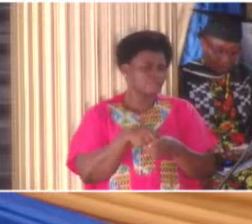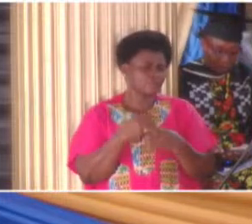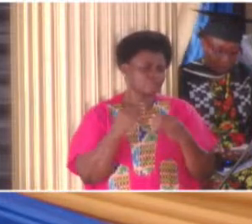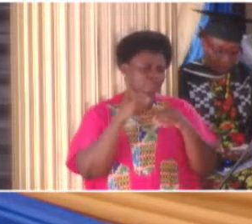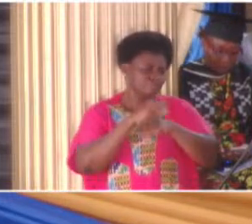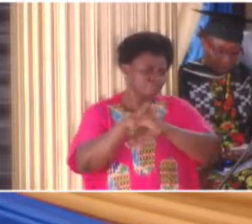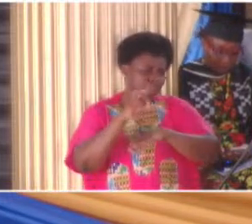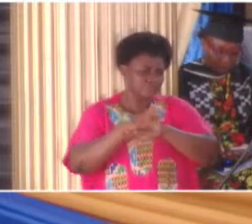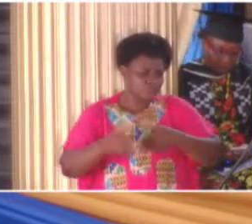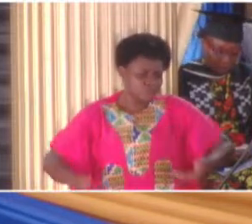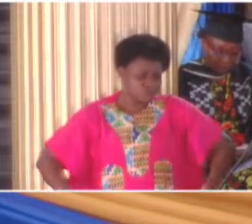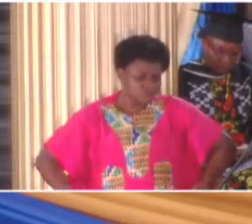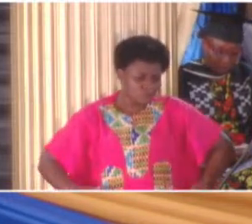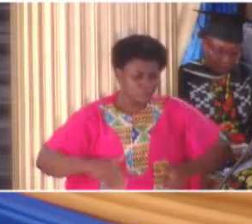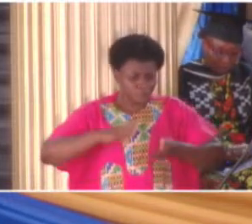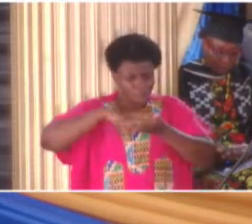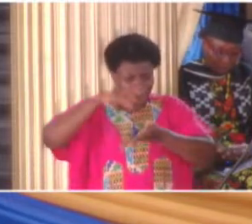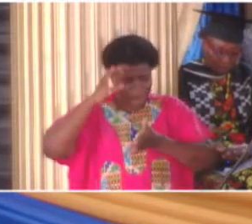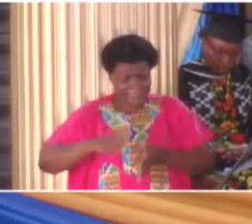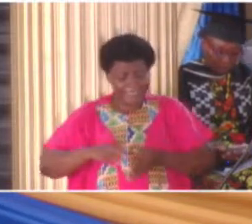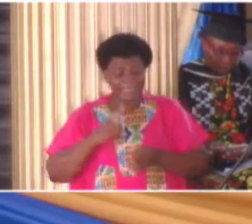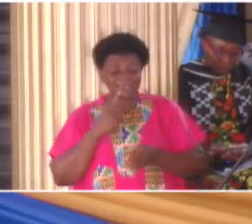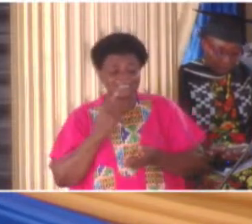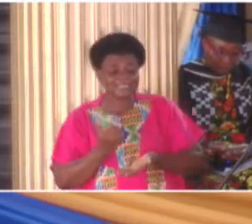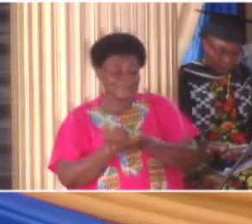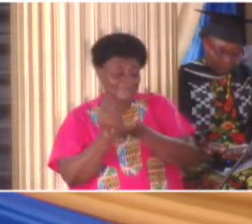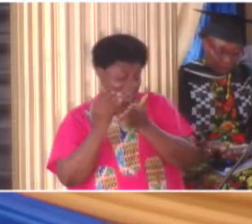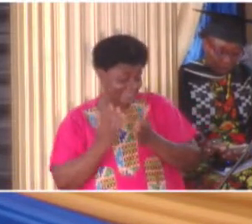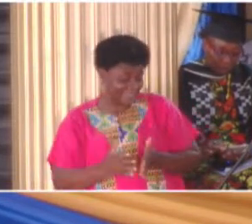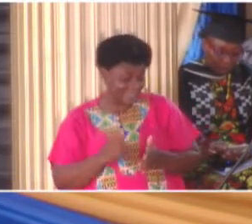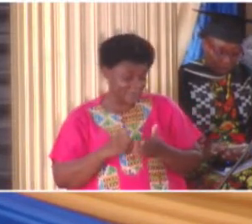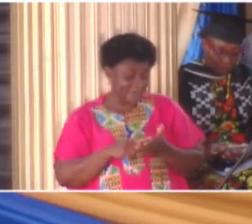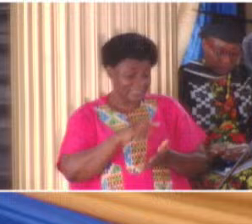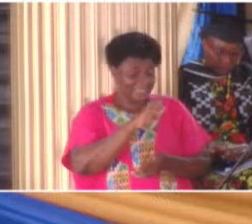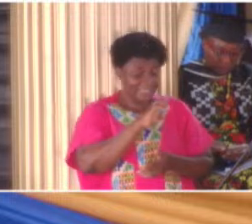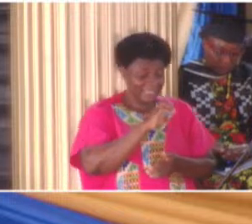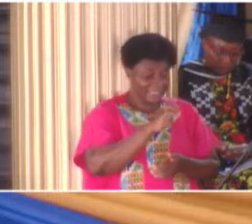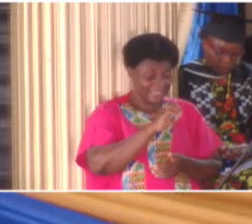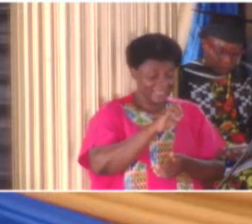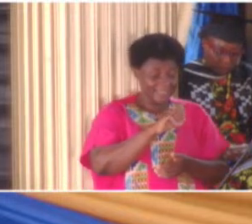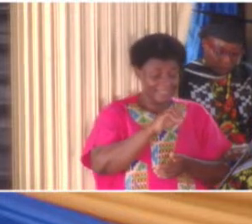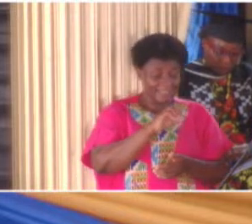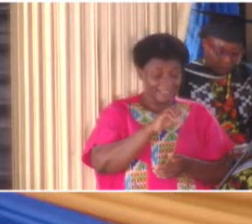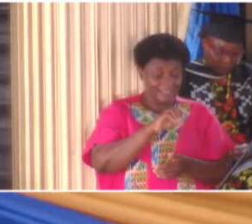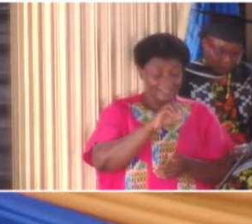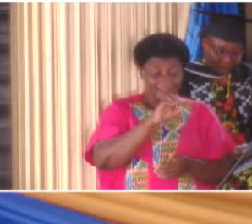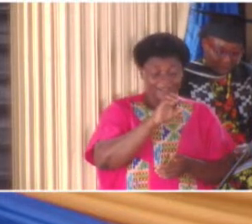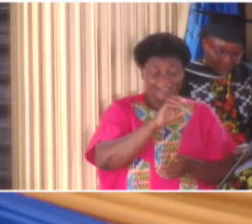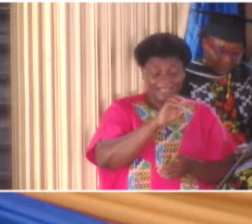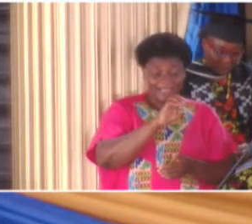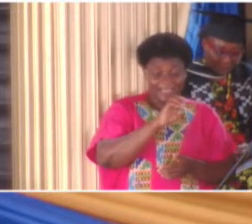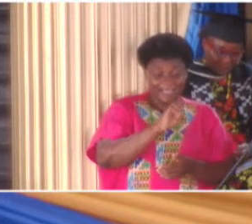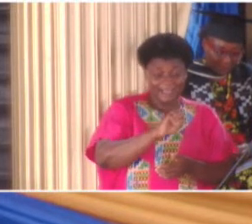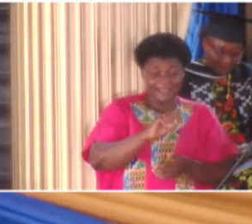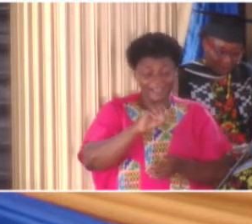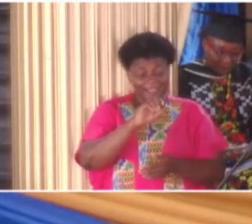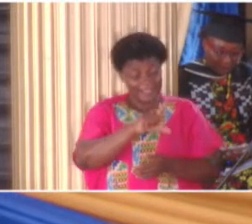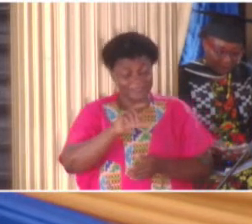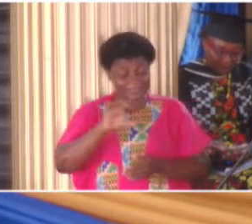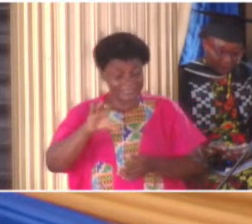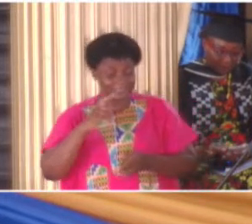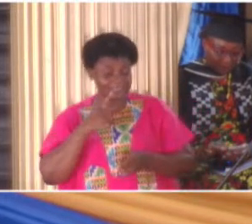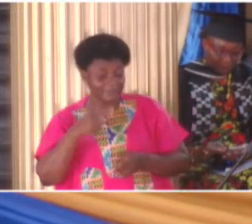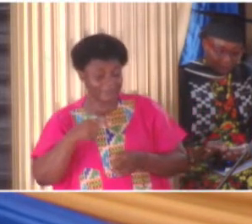young learners as a facilitator with the LCA Kaufman Foundation, and also served as